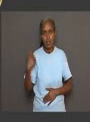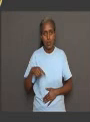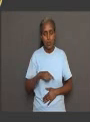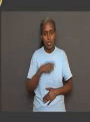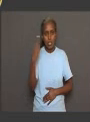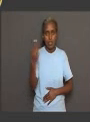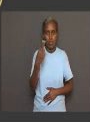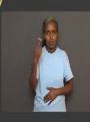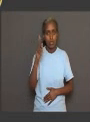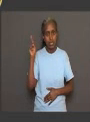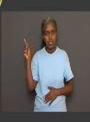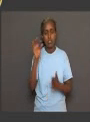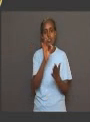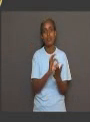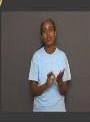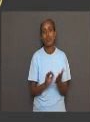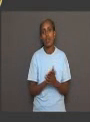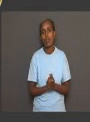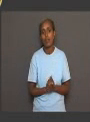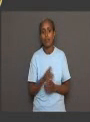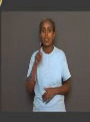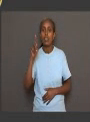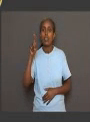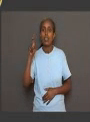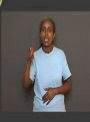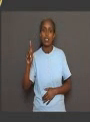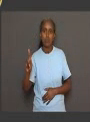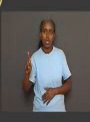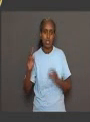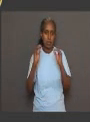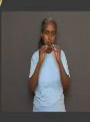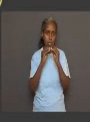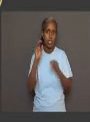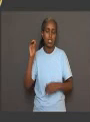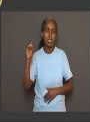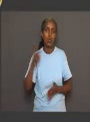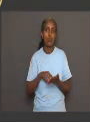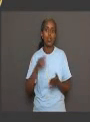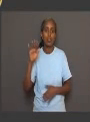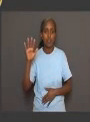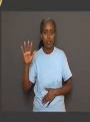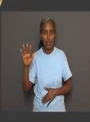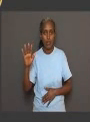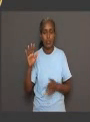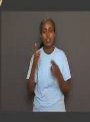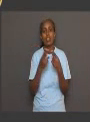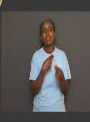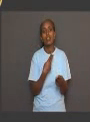this formula. x1 plus 0.5